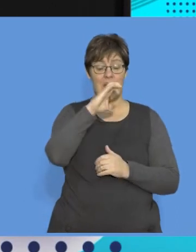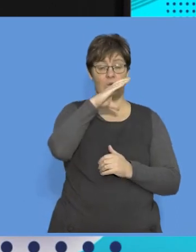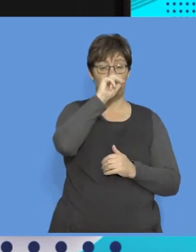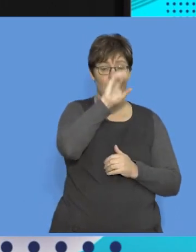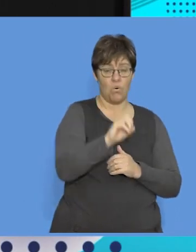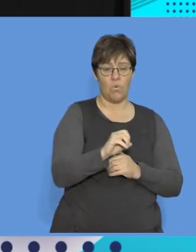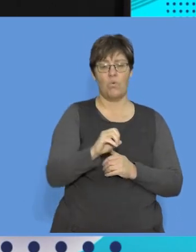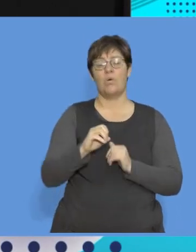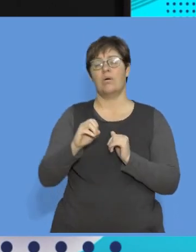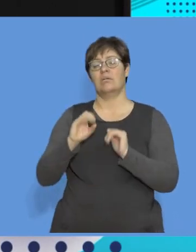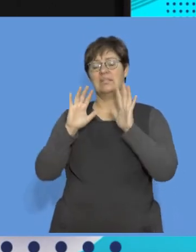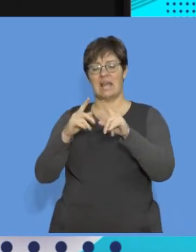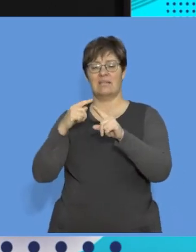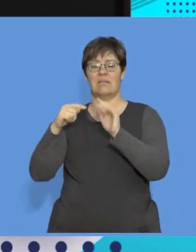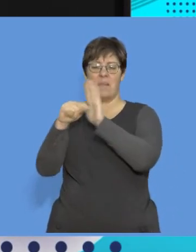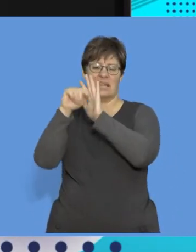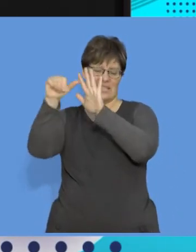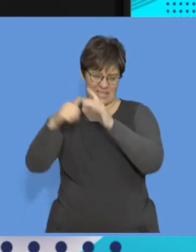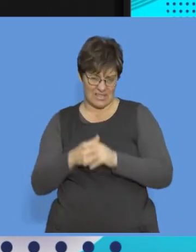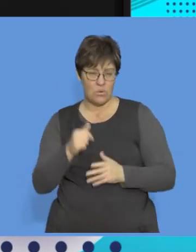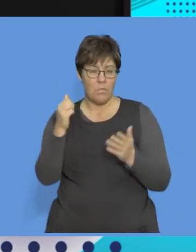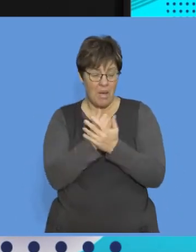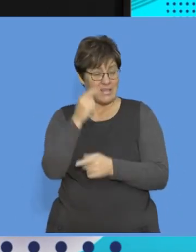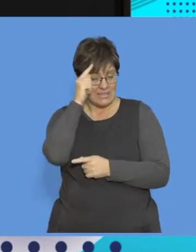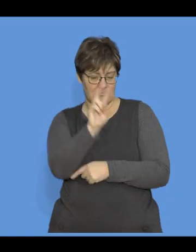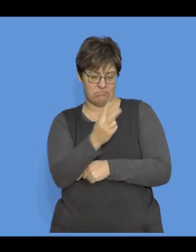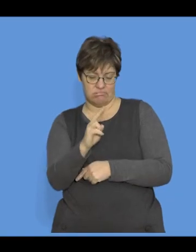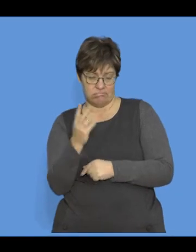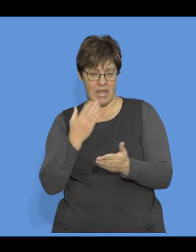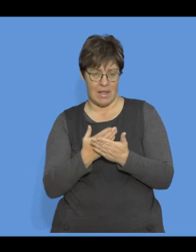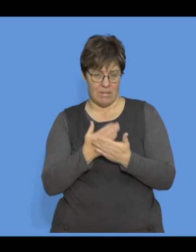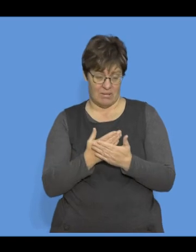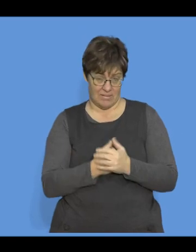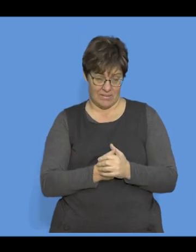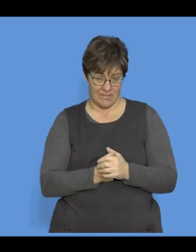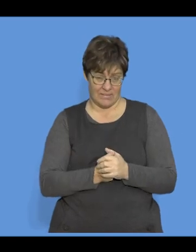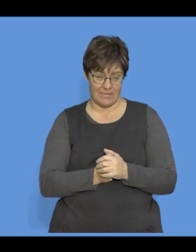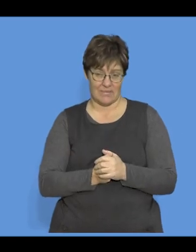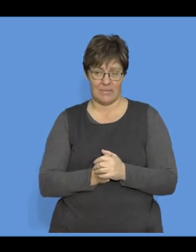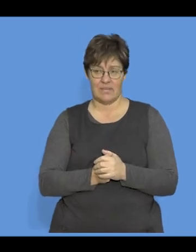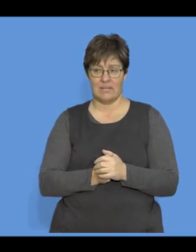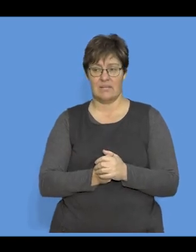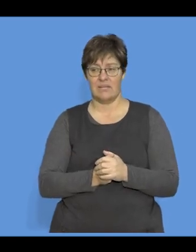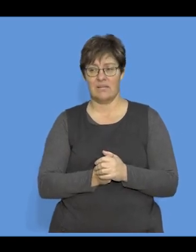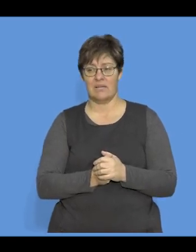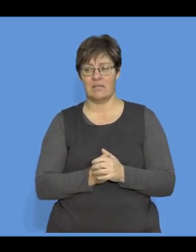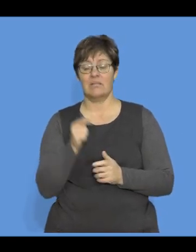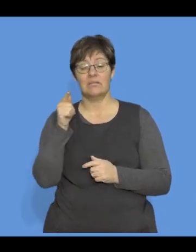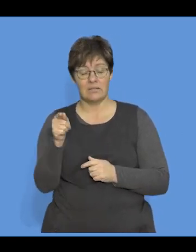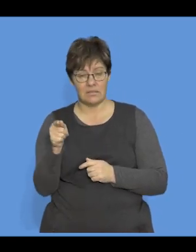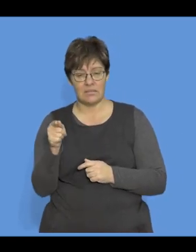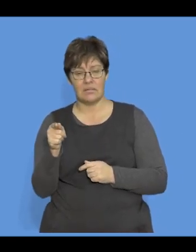minus 6, and so on. You need to be able to do those conversions in your sleep almost. Okay, the electrostatic